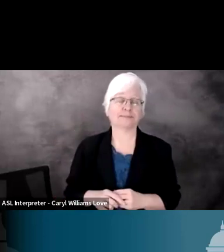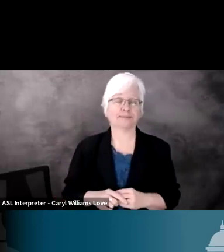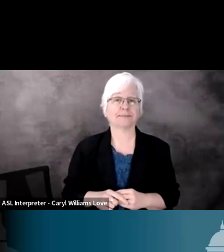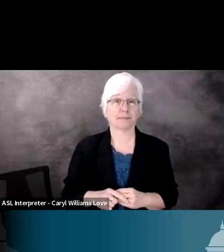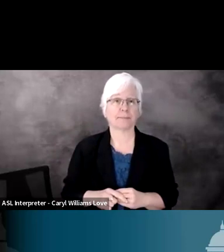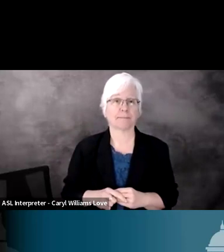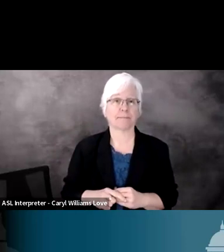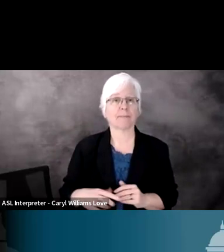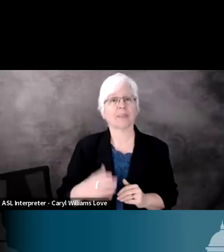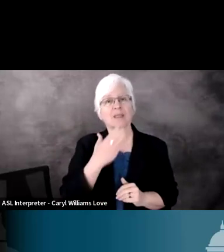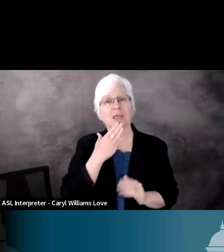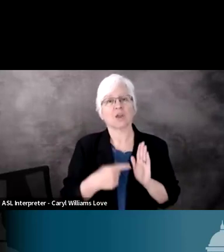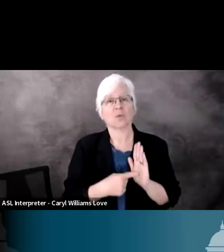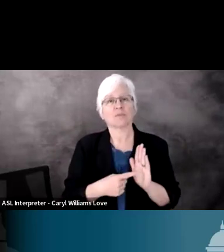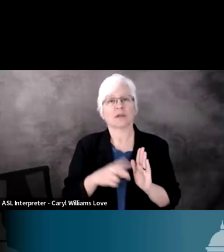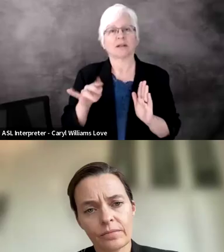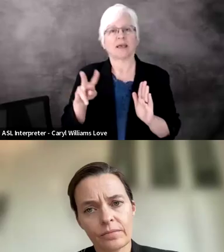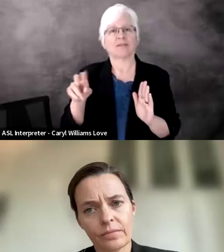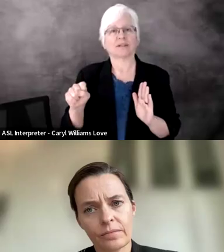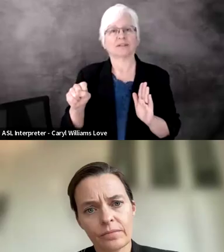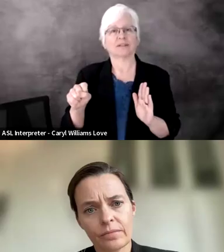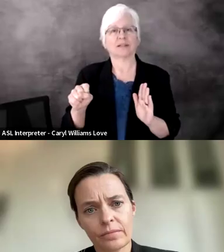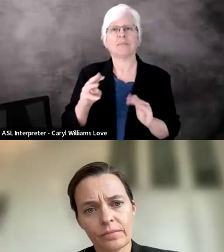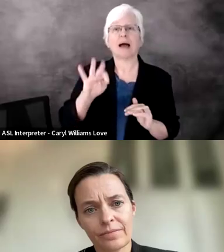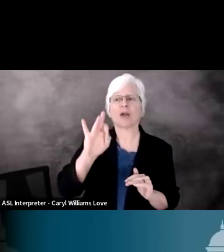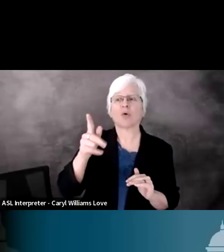Thank you, Representative Davis. And Michael, I see you come off of mute.